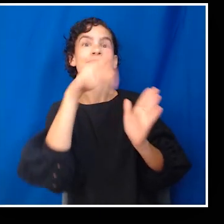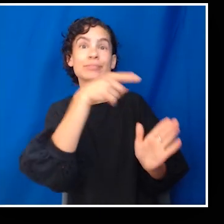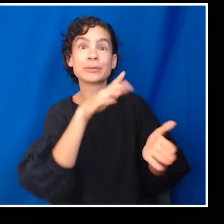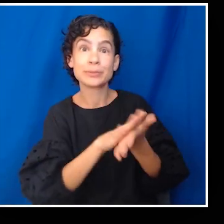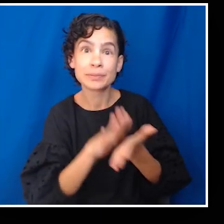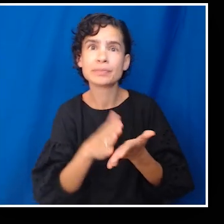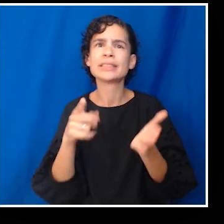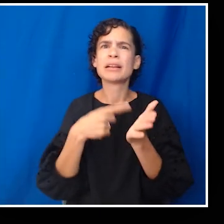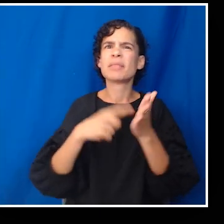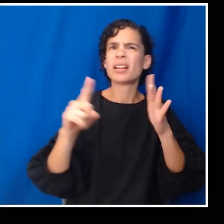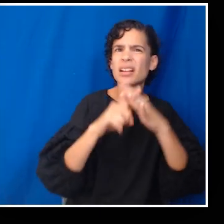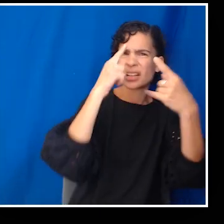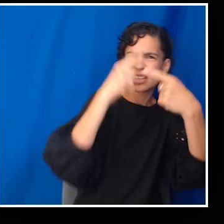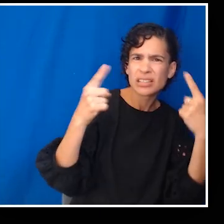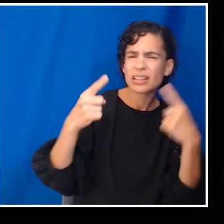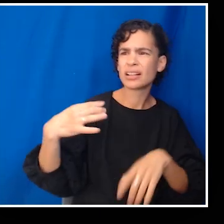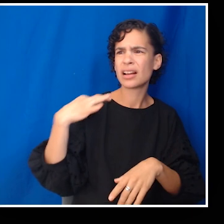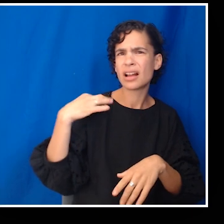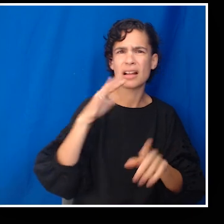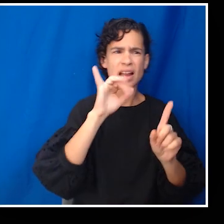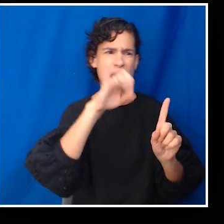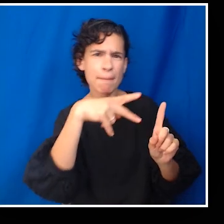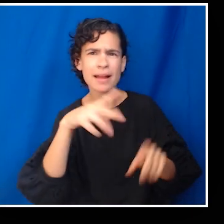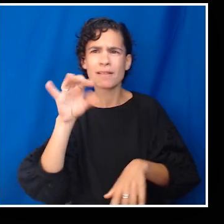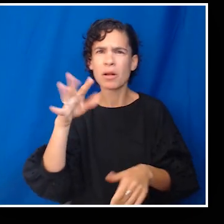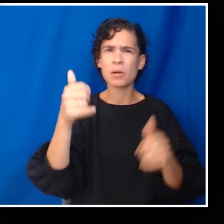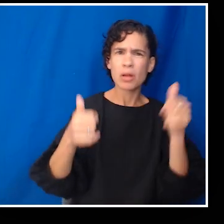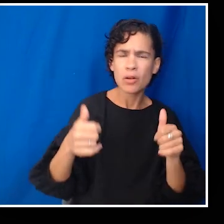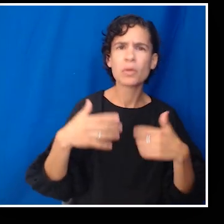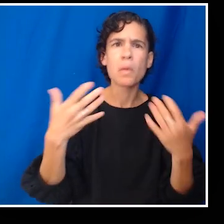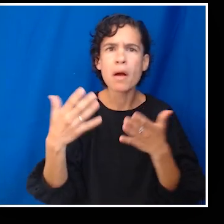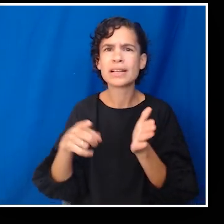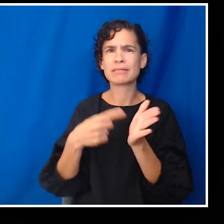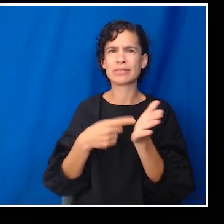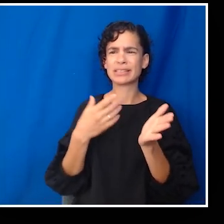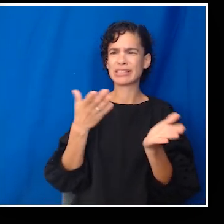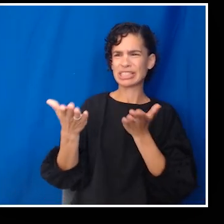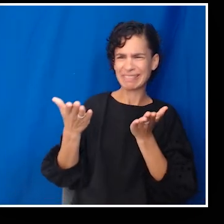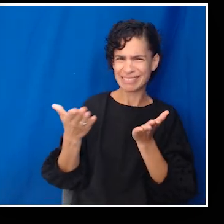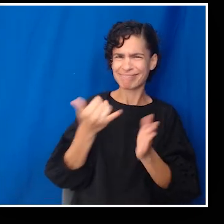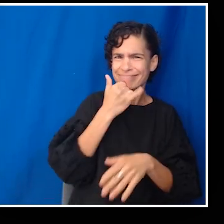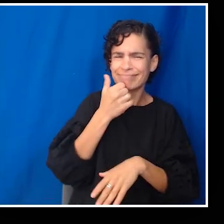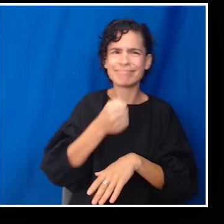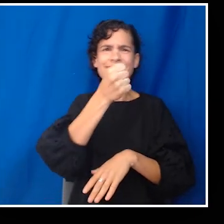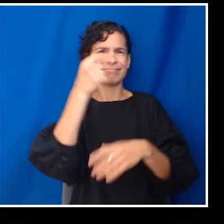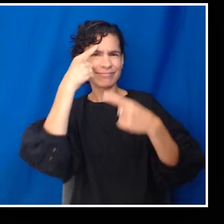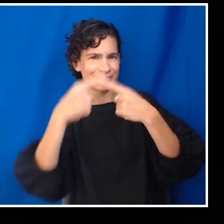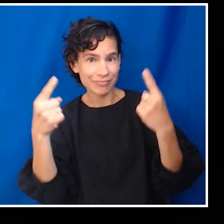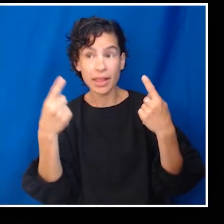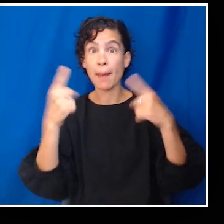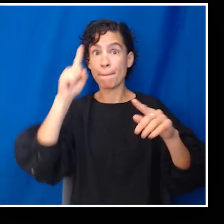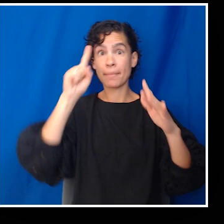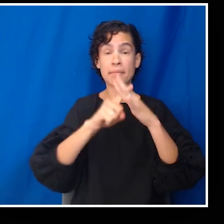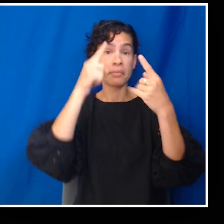success. Sometimes there are disagreements about eligibility for an IEP or 504 plan, or the services or placement of the student.